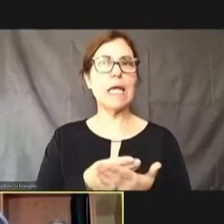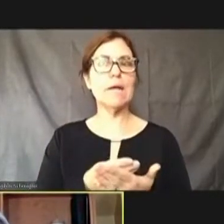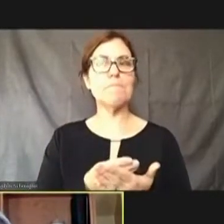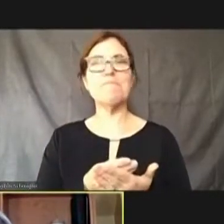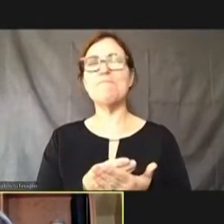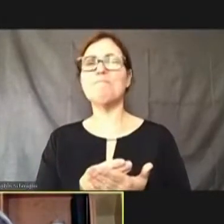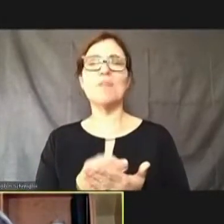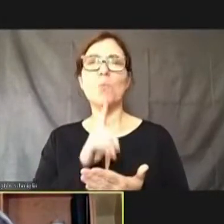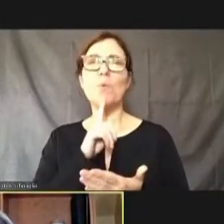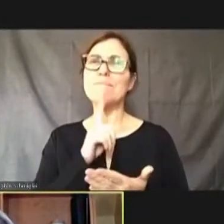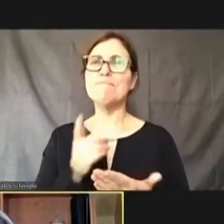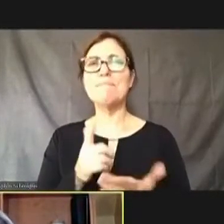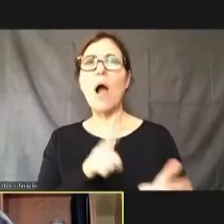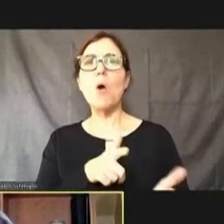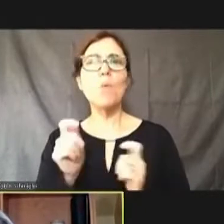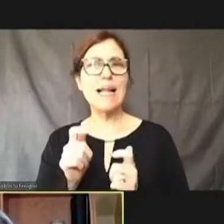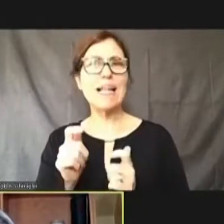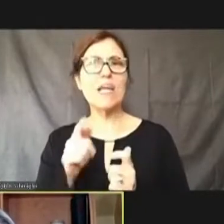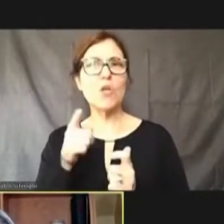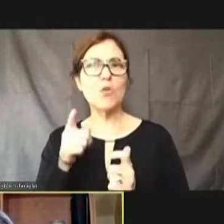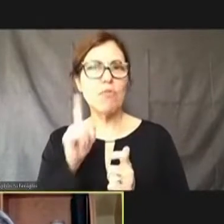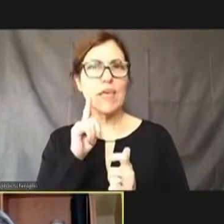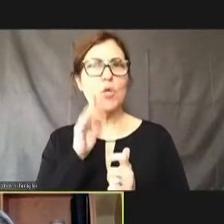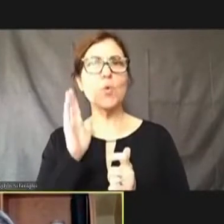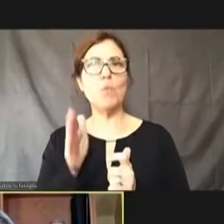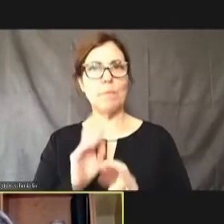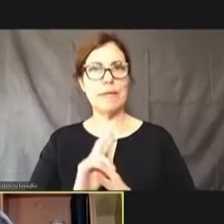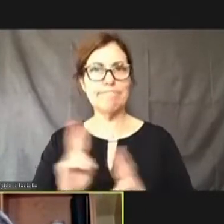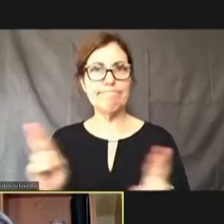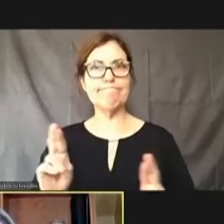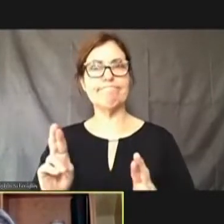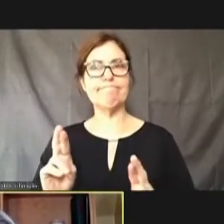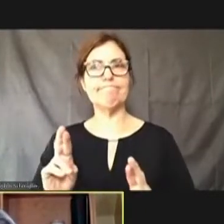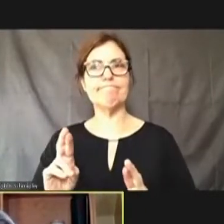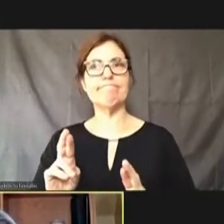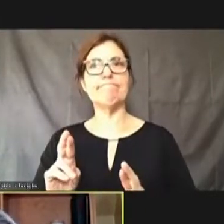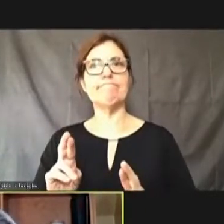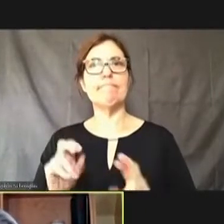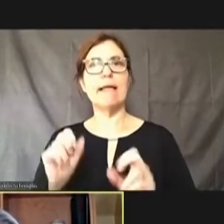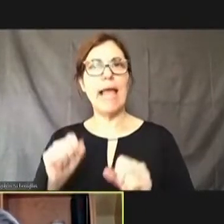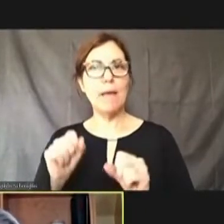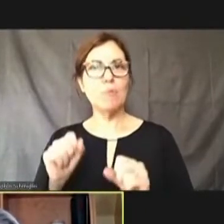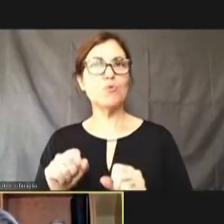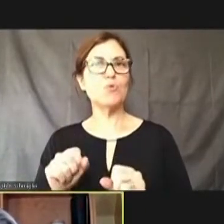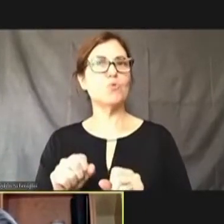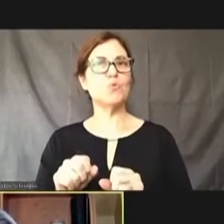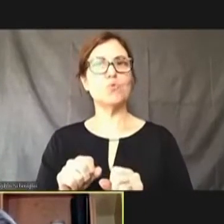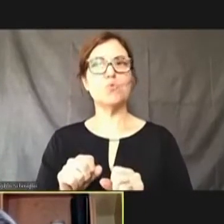quickly you think you'll be in a position to say, we're caught up on